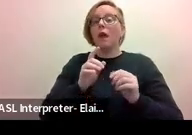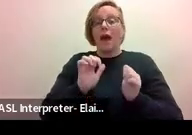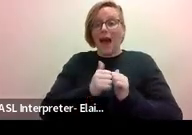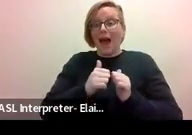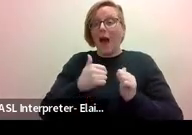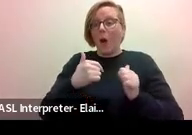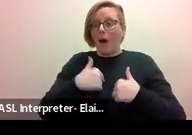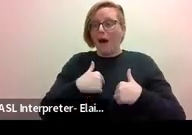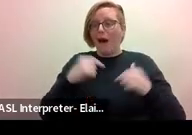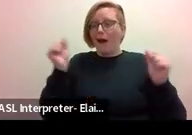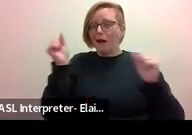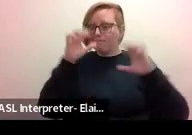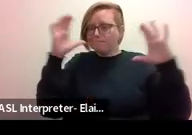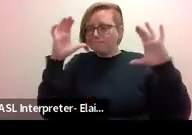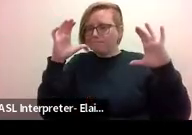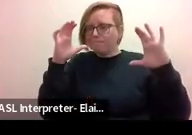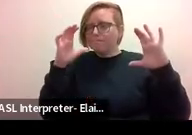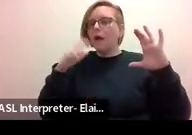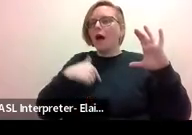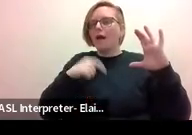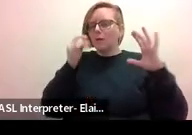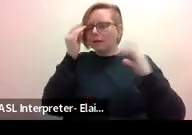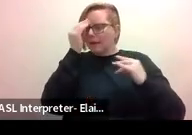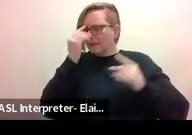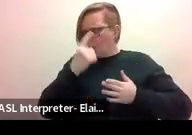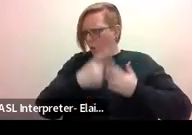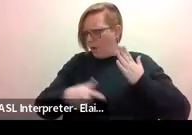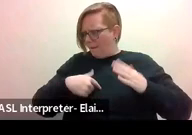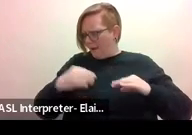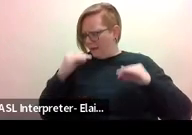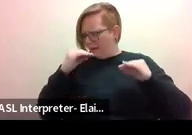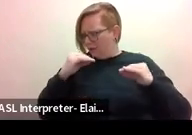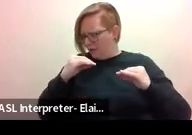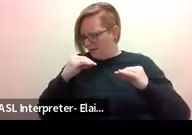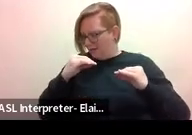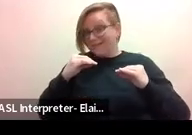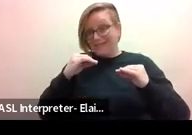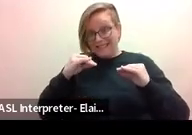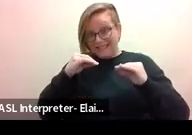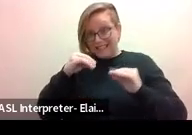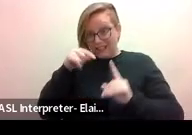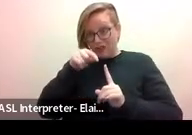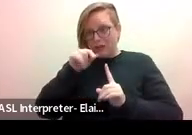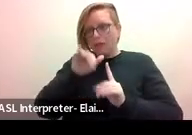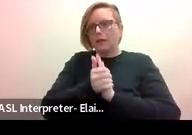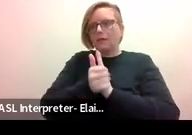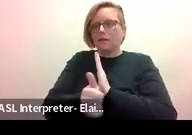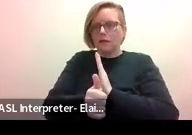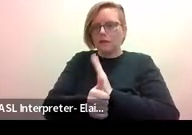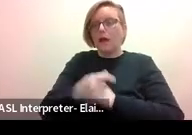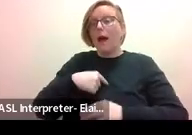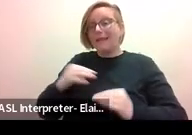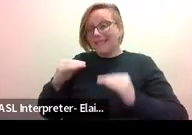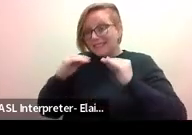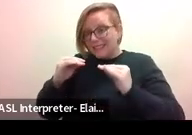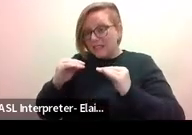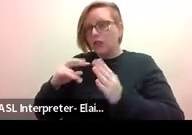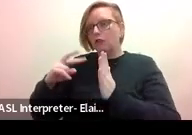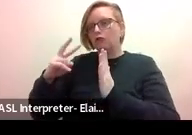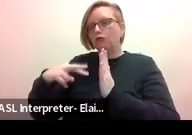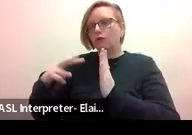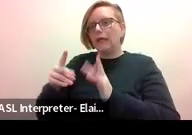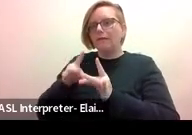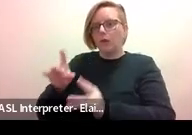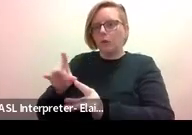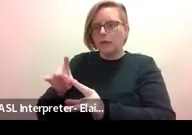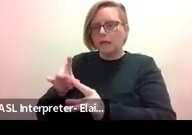right? If you think about what are you teaching, that's the skill, right? You're teaching reading fluency. That's the skill. You're